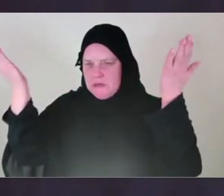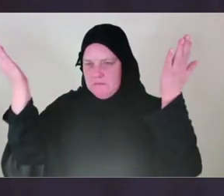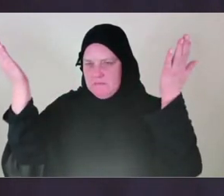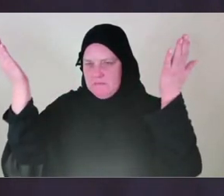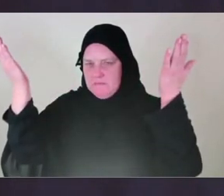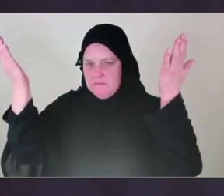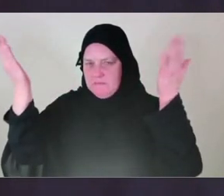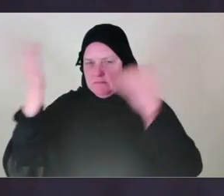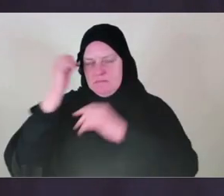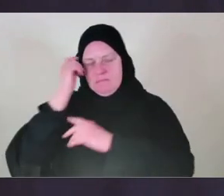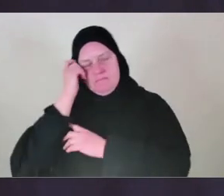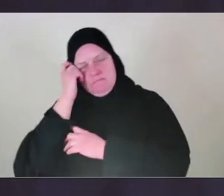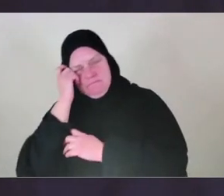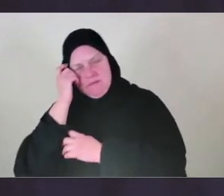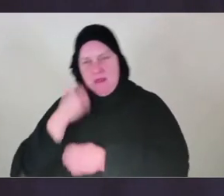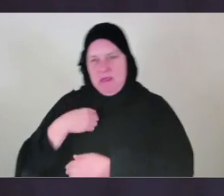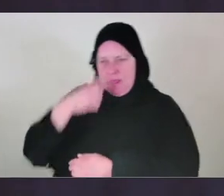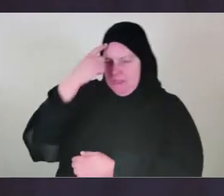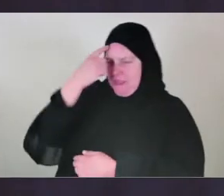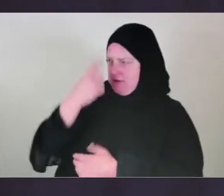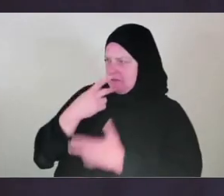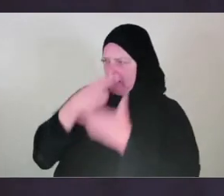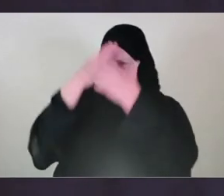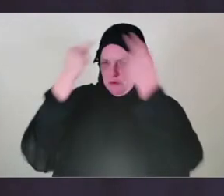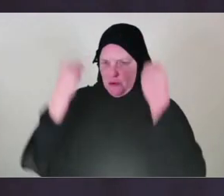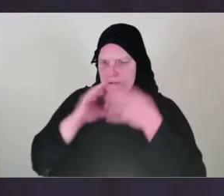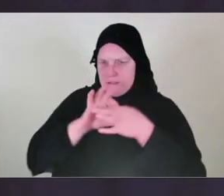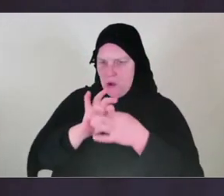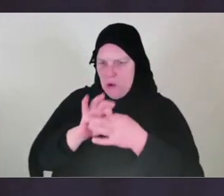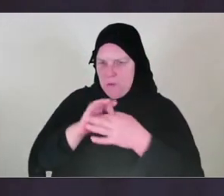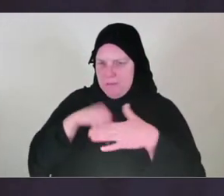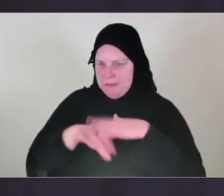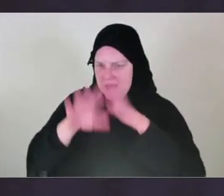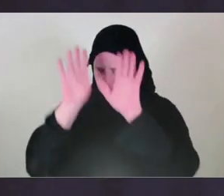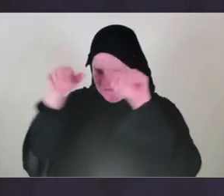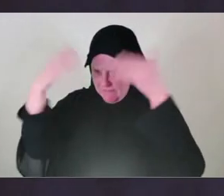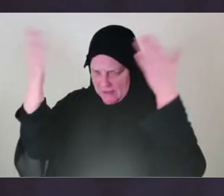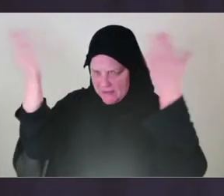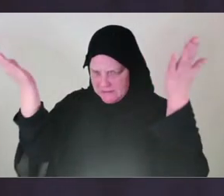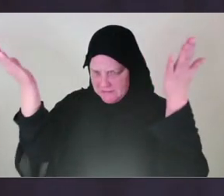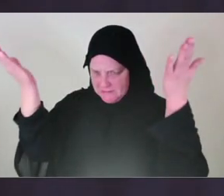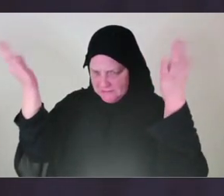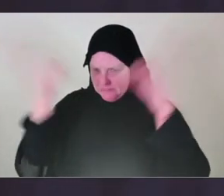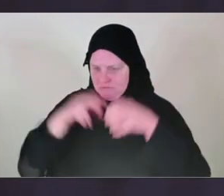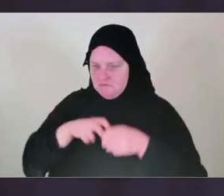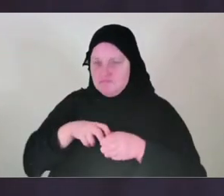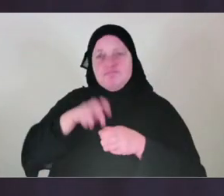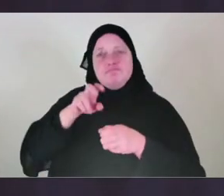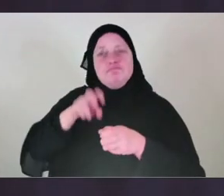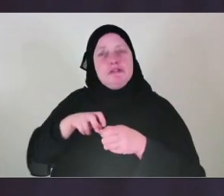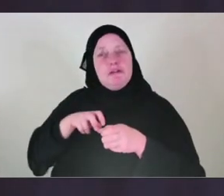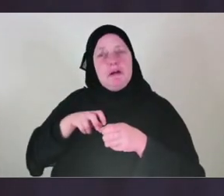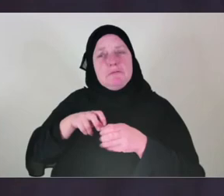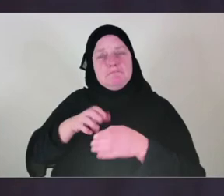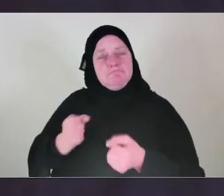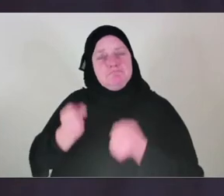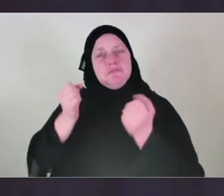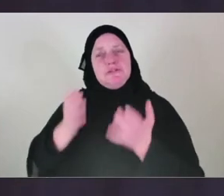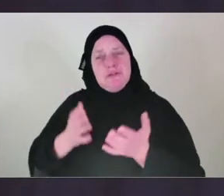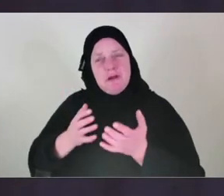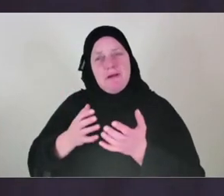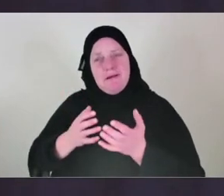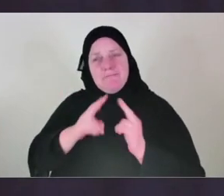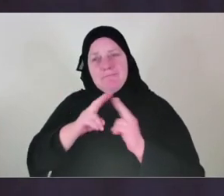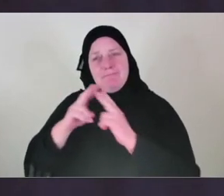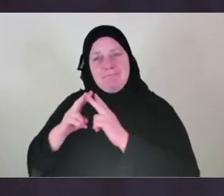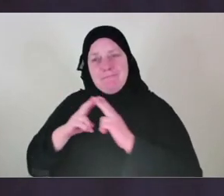all right. You know, it's like they're off to retirement. There's a retirement village in